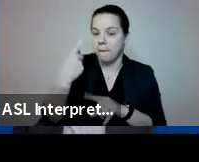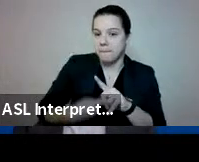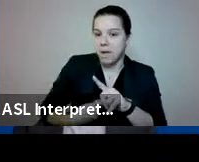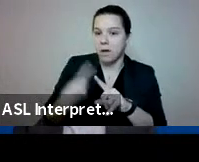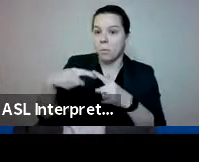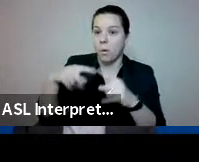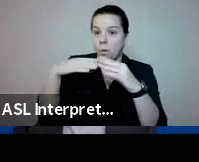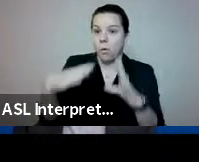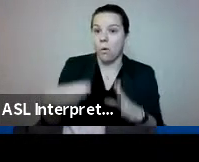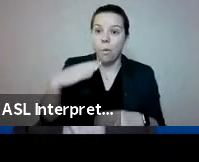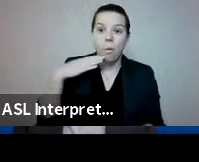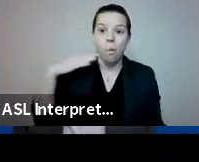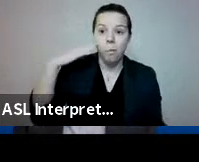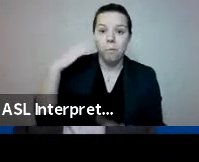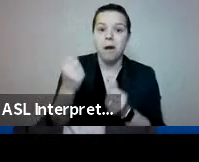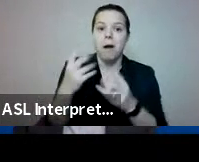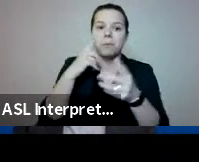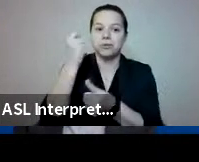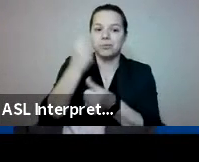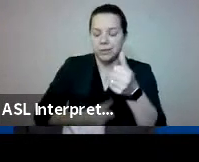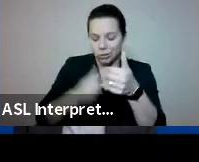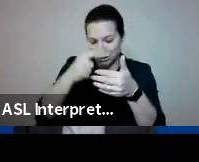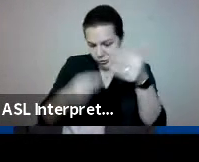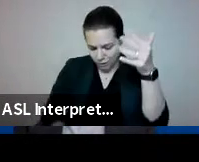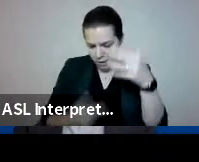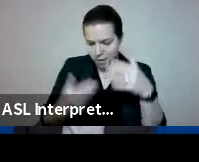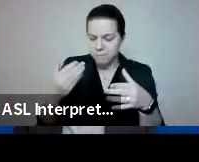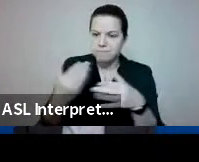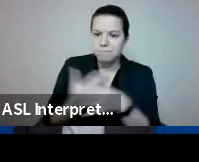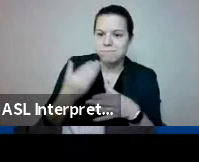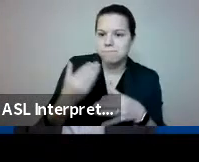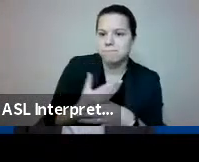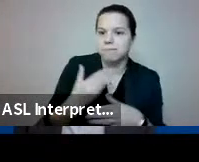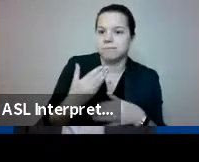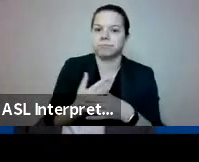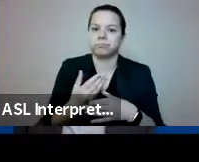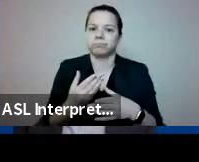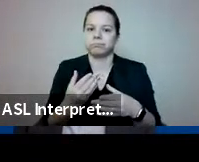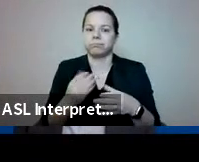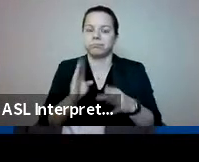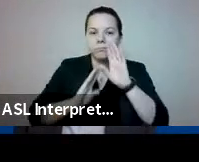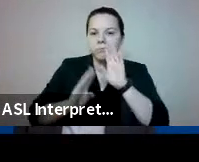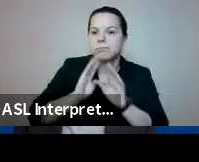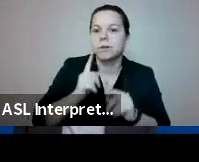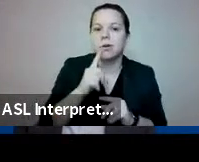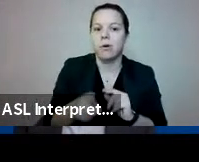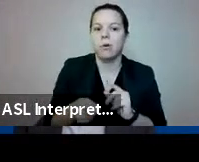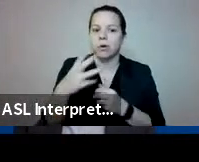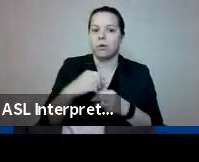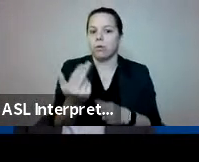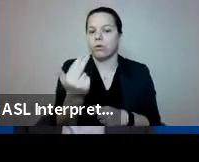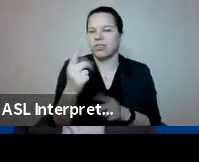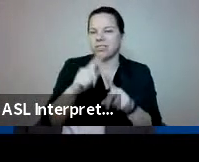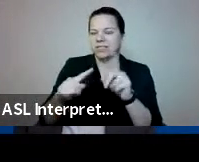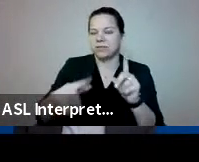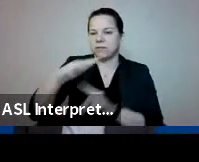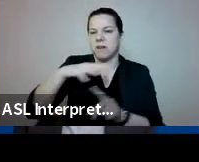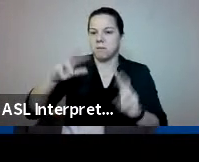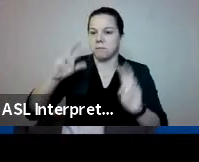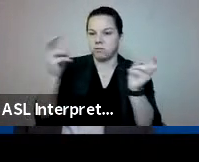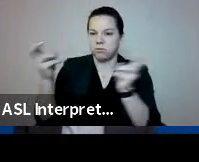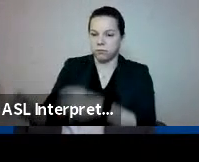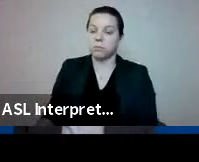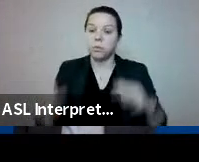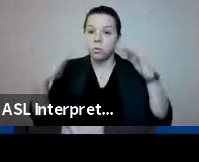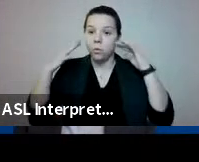home, how much does each of the following bother, disturb, or annoy you? The survey included 13 different environmental topics, including noise